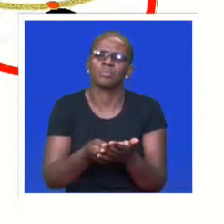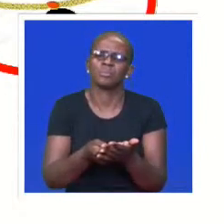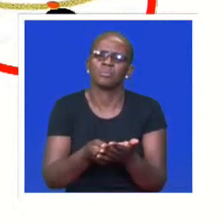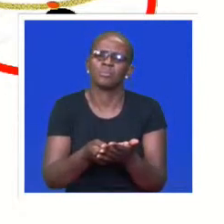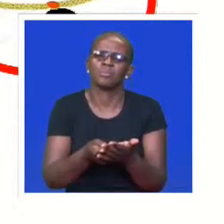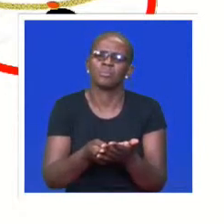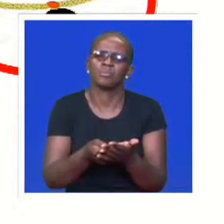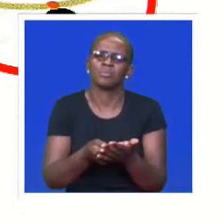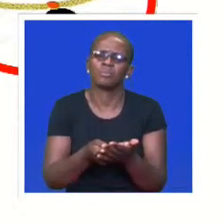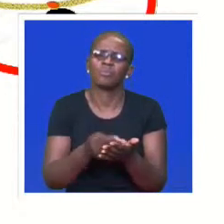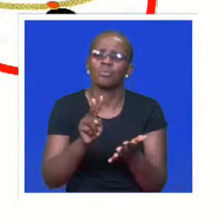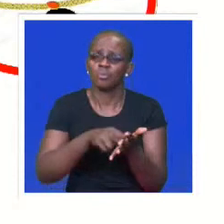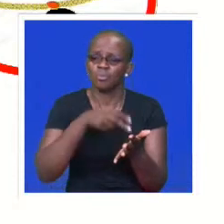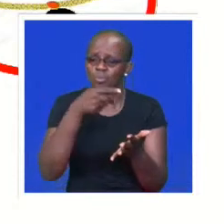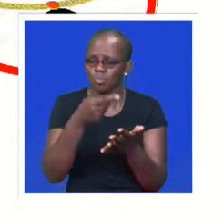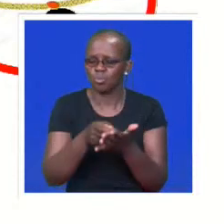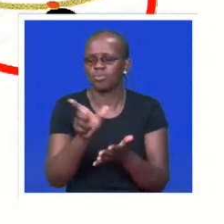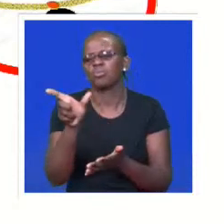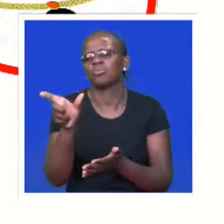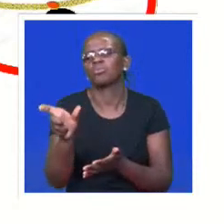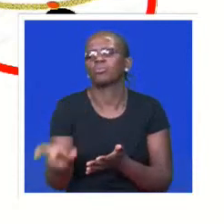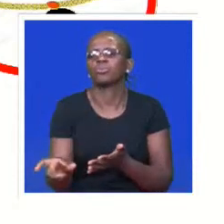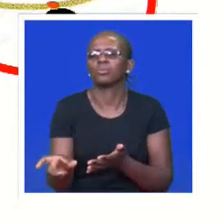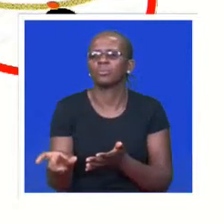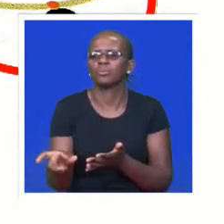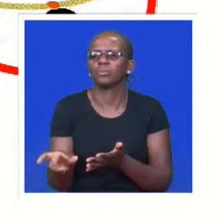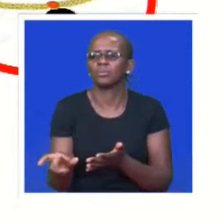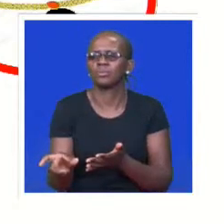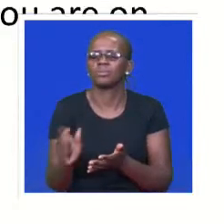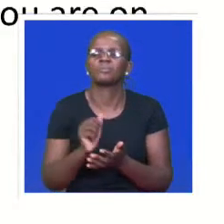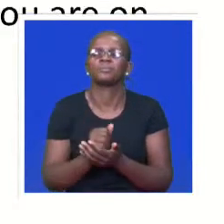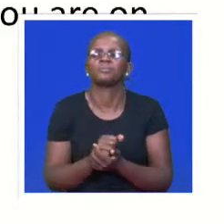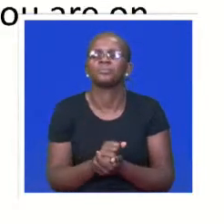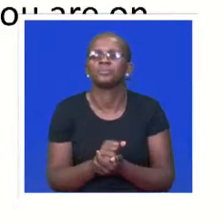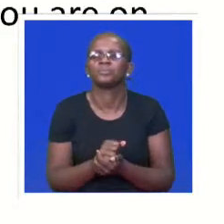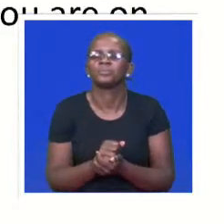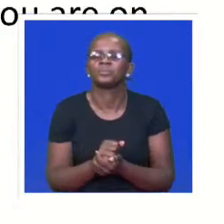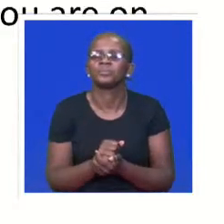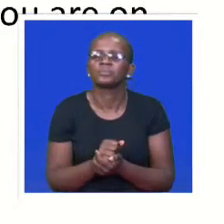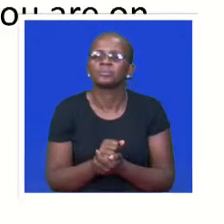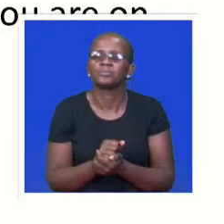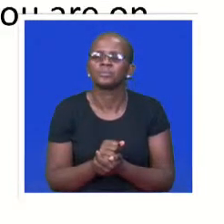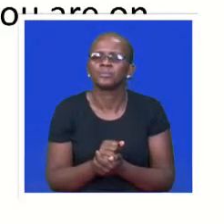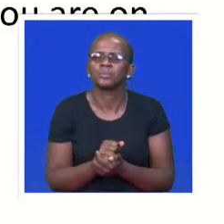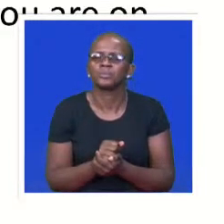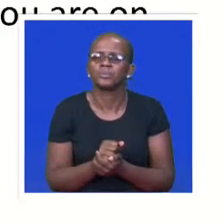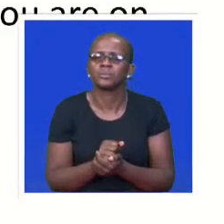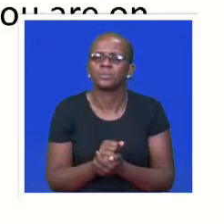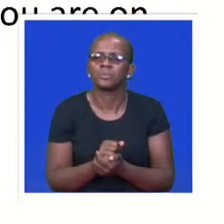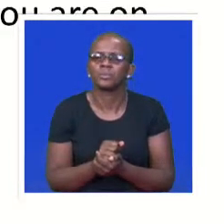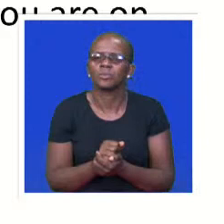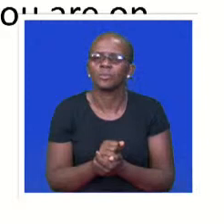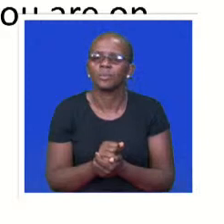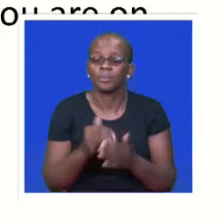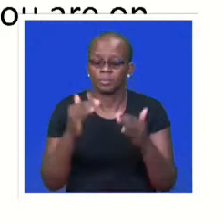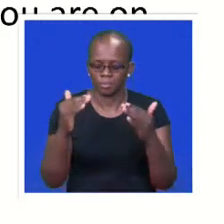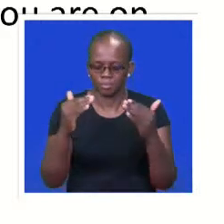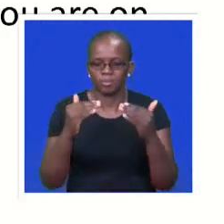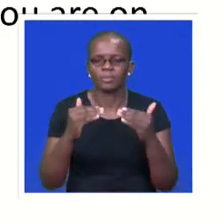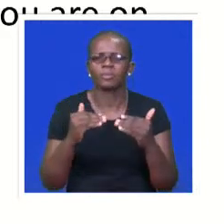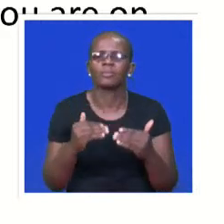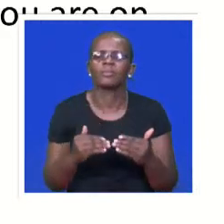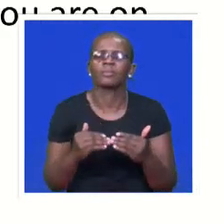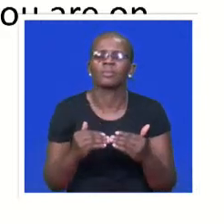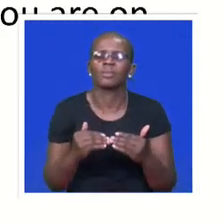to slide a short distance accidentally. So let us move on to the next word, dear learner, which is